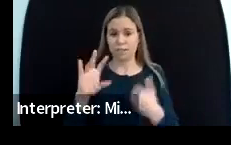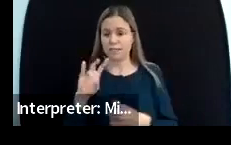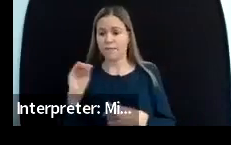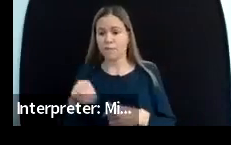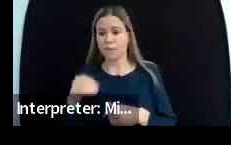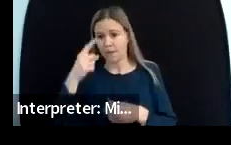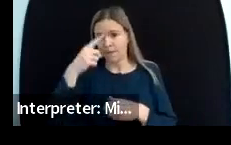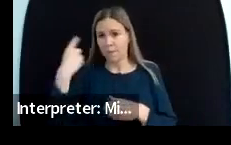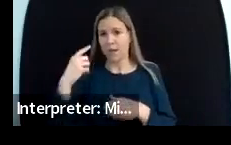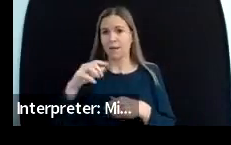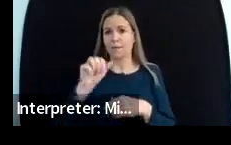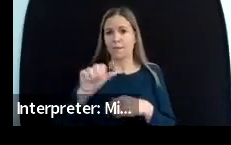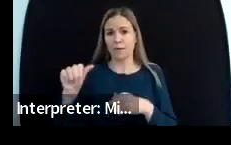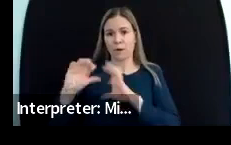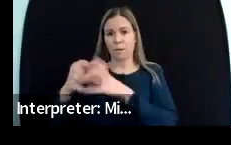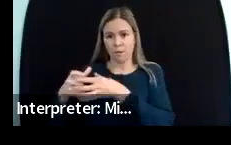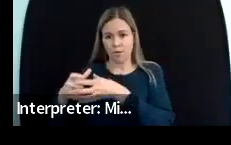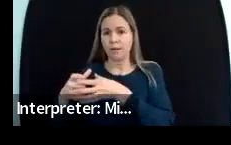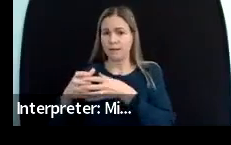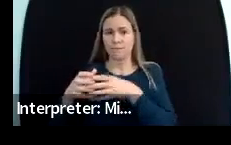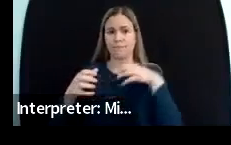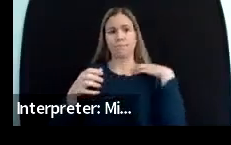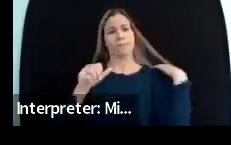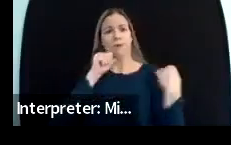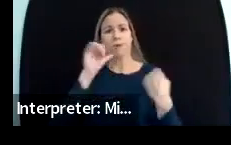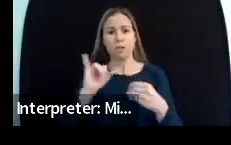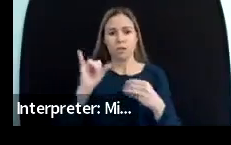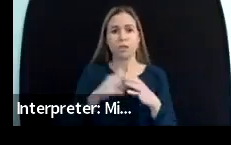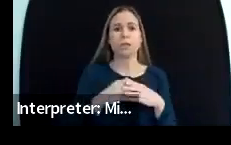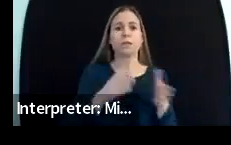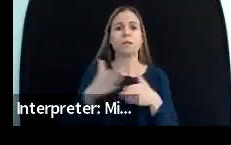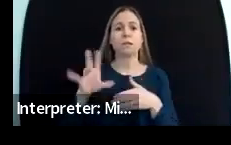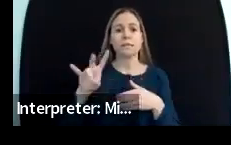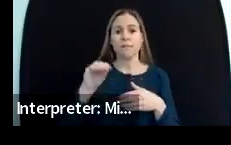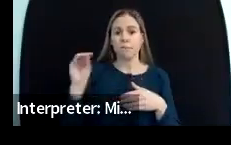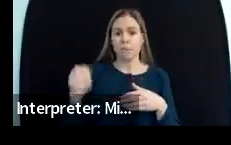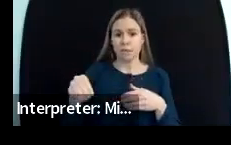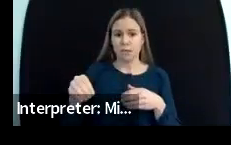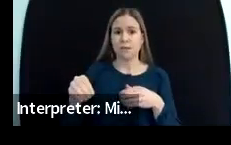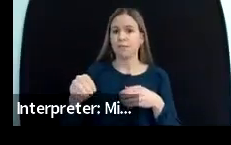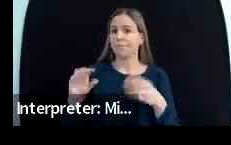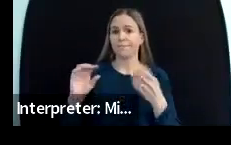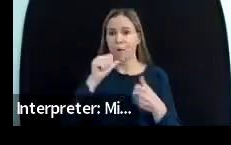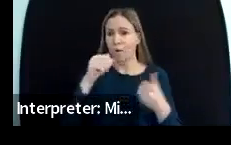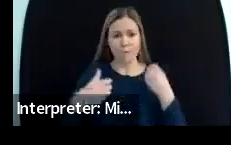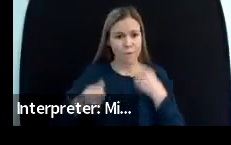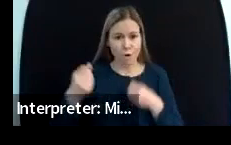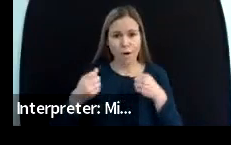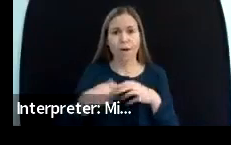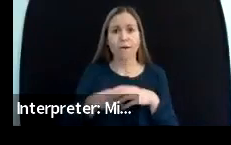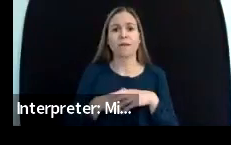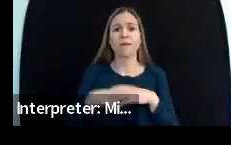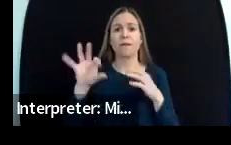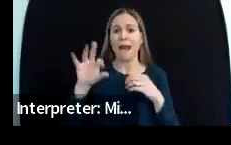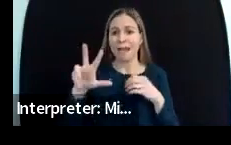have zero-car households. There are about 93 primary care health professional shortage areas